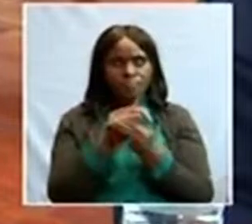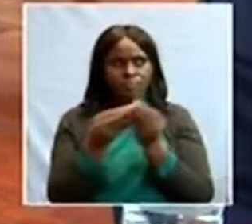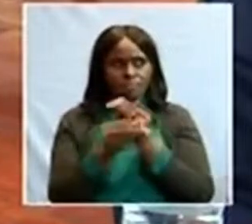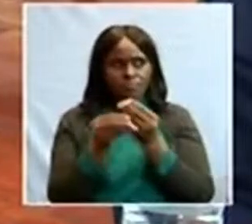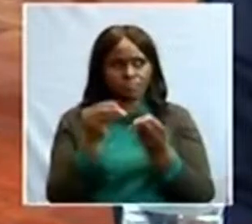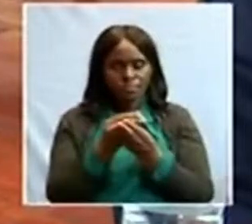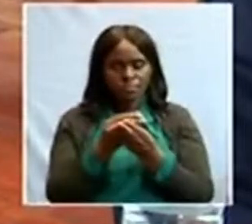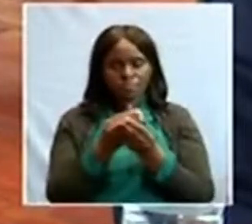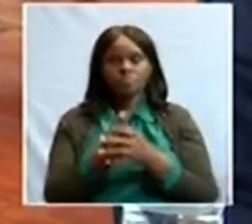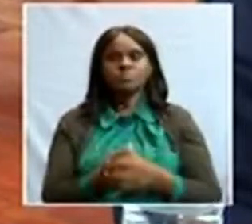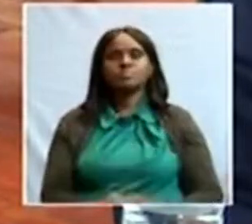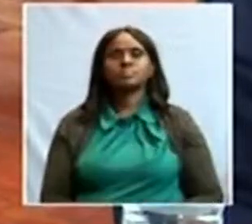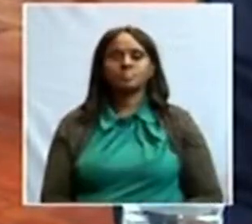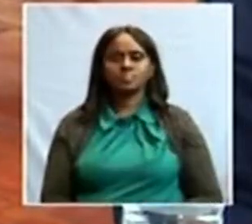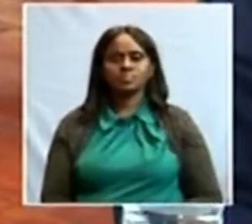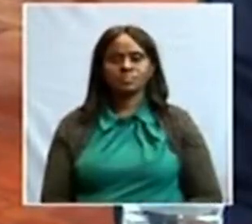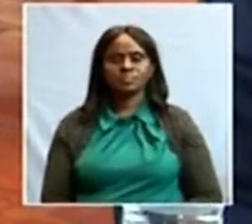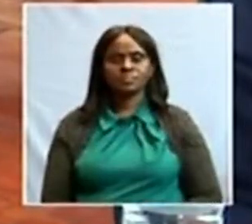obligations.